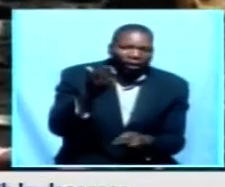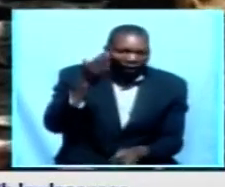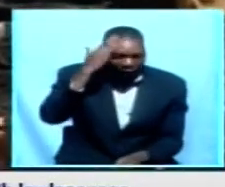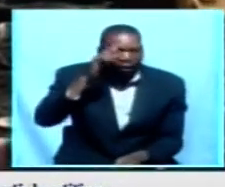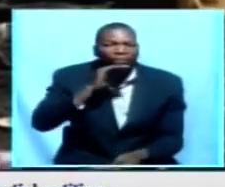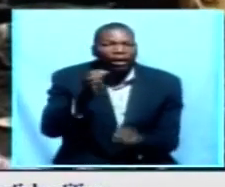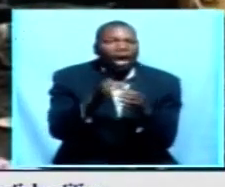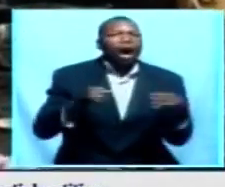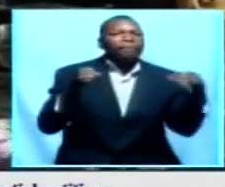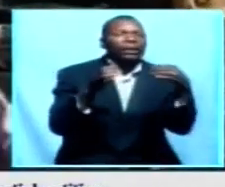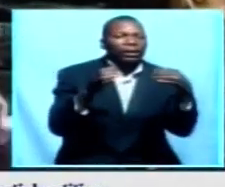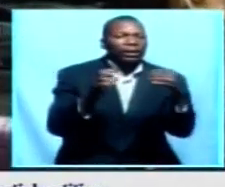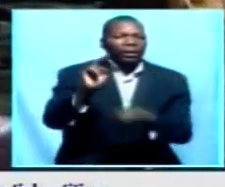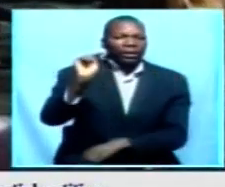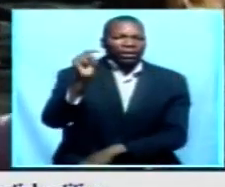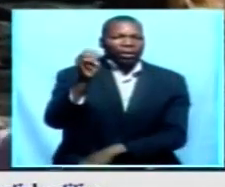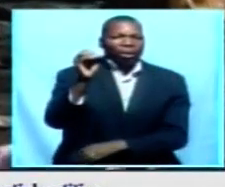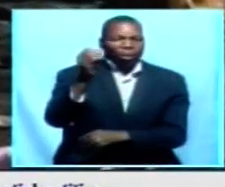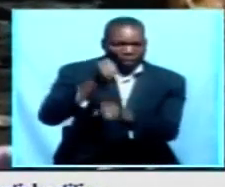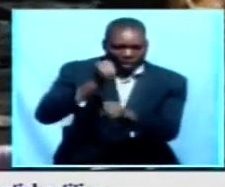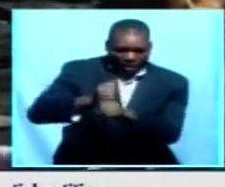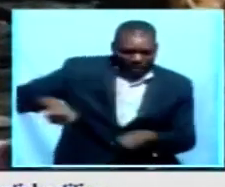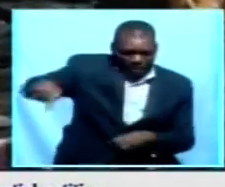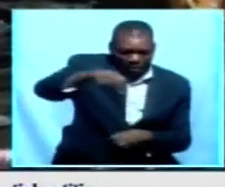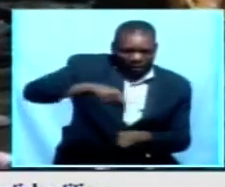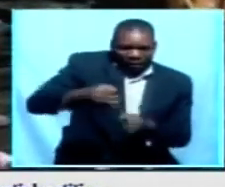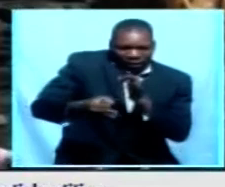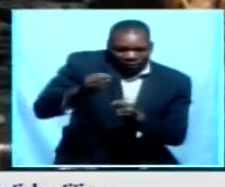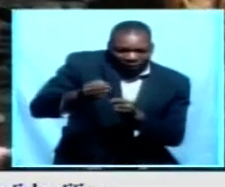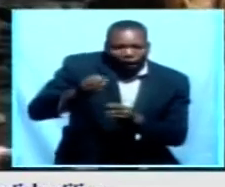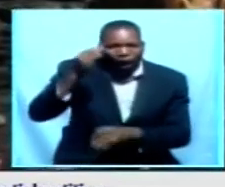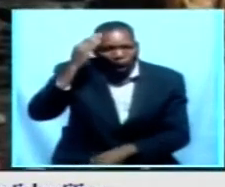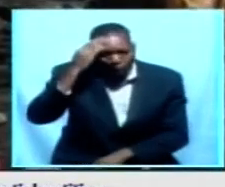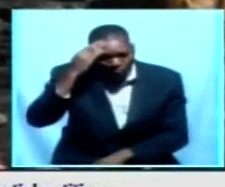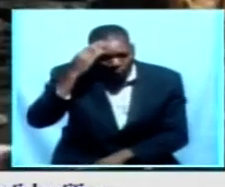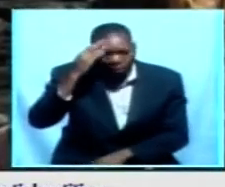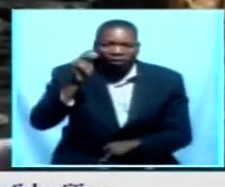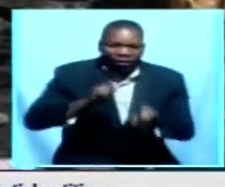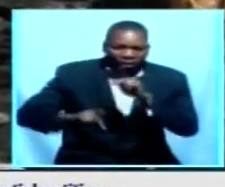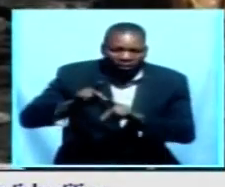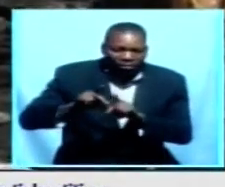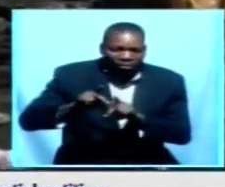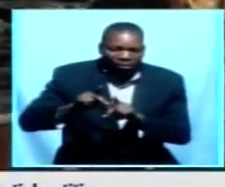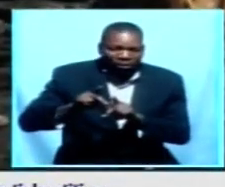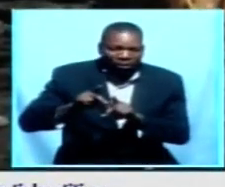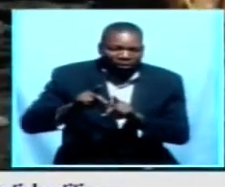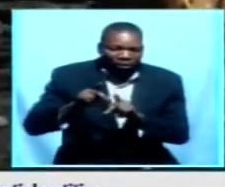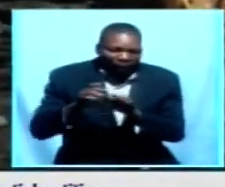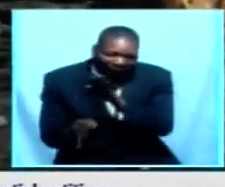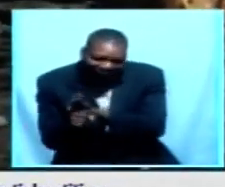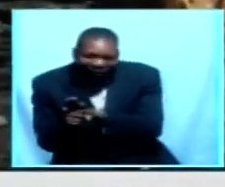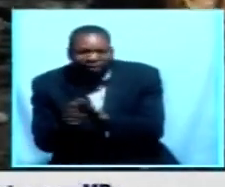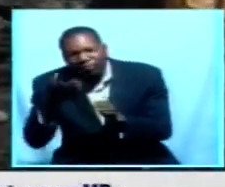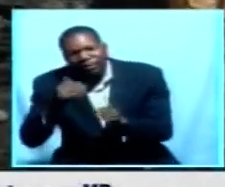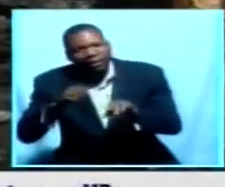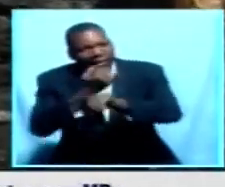are appealing to even NGOs that work in these areas that may know or might come across these are hiding. We want them to come to a safe place